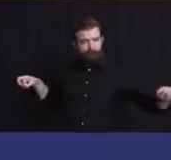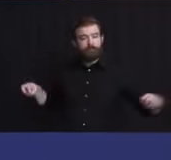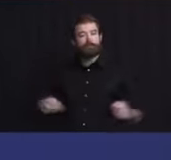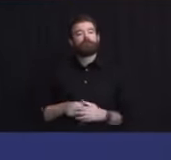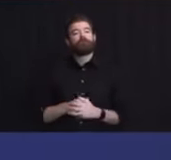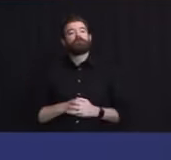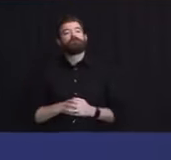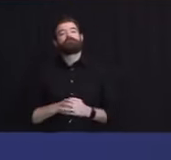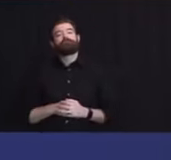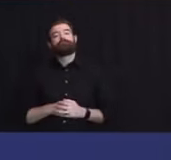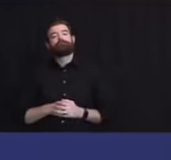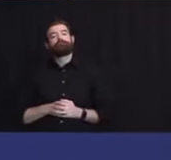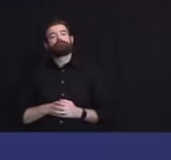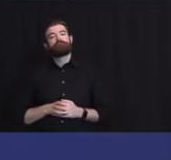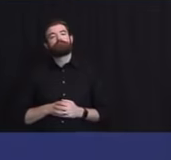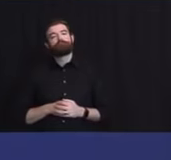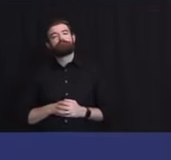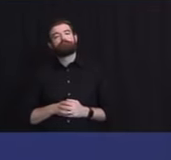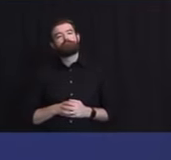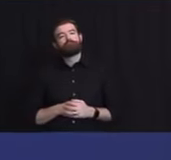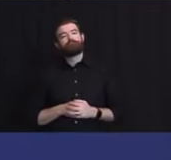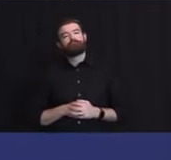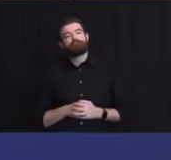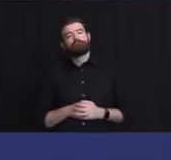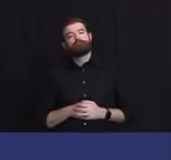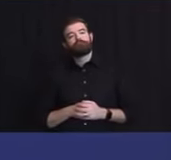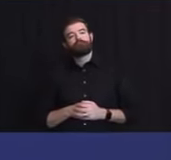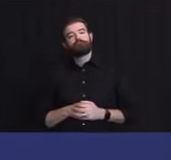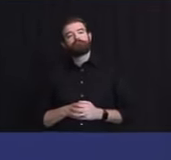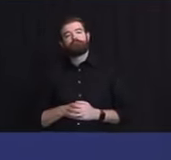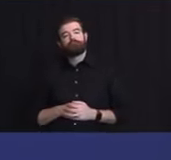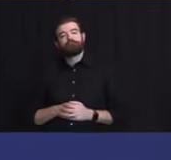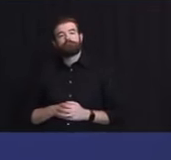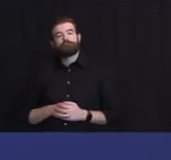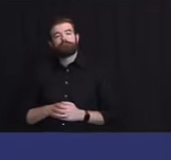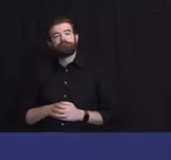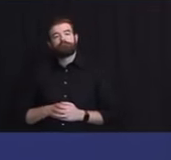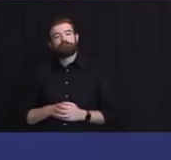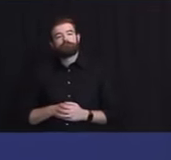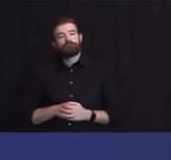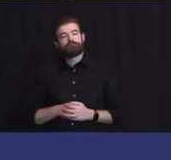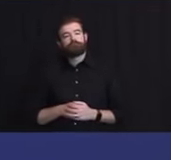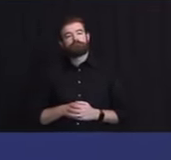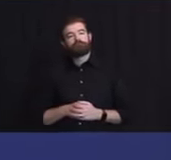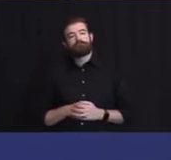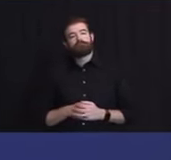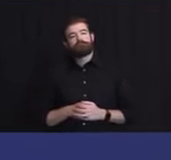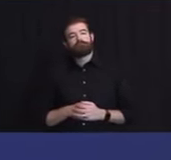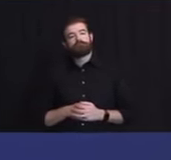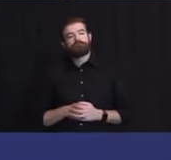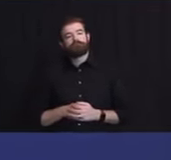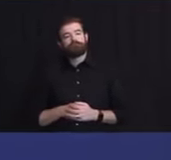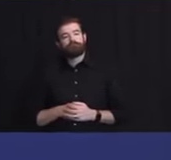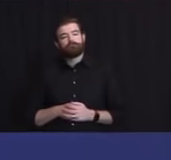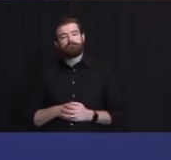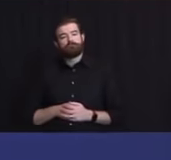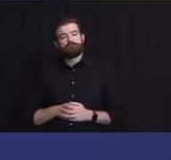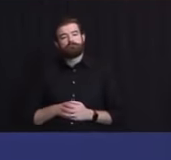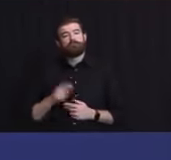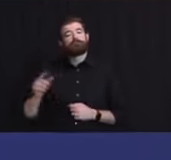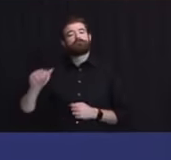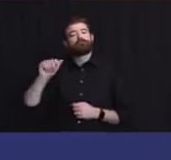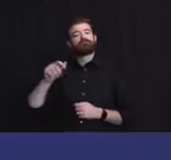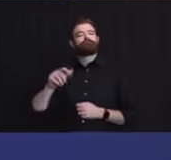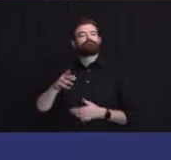in Atlantic City. Wayne asks, he says, anti-smoking advocates are calling for the temporary COVID-related ban on smoking